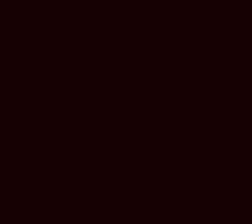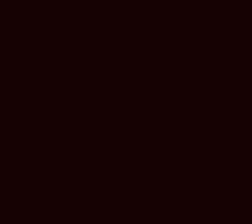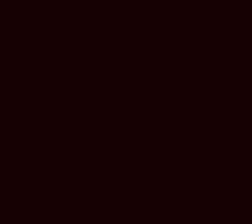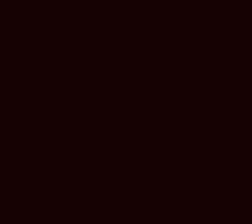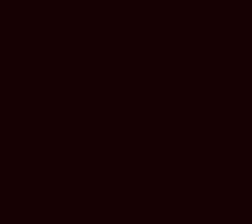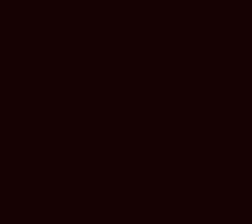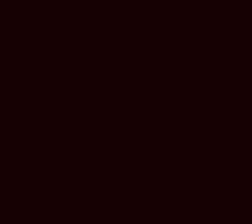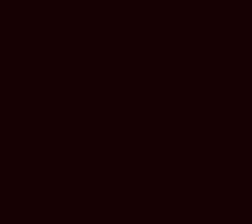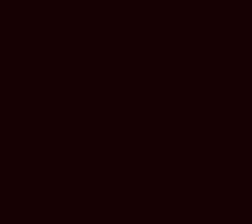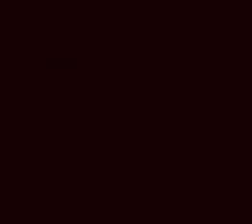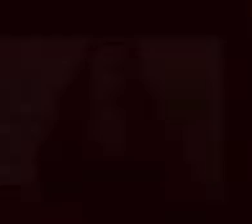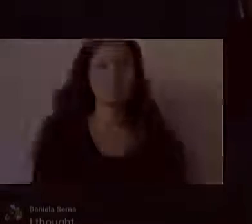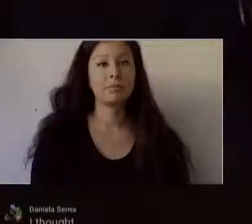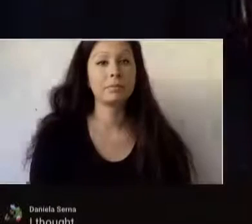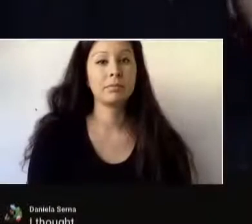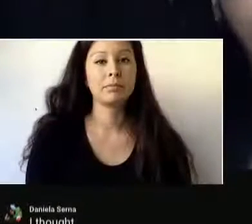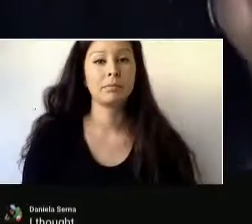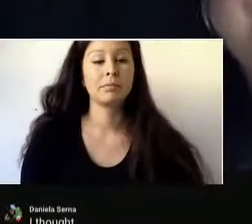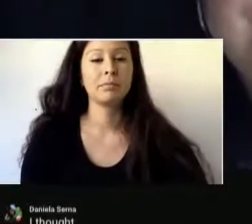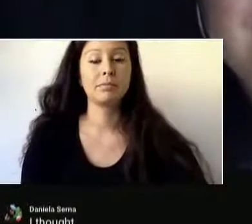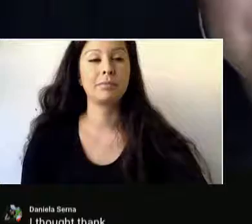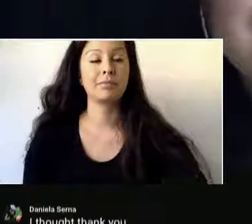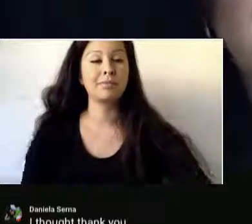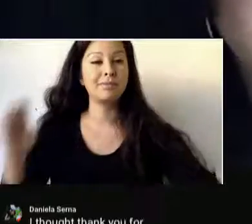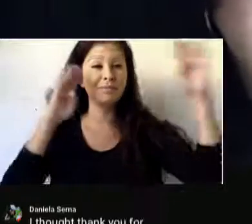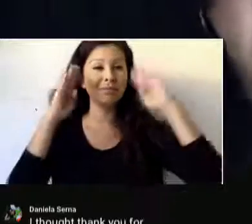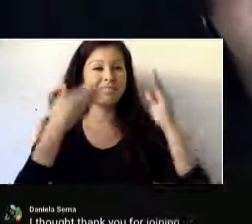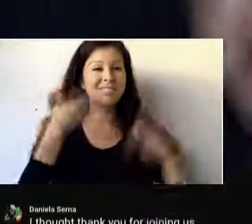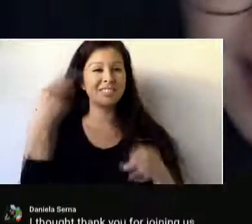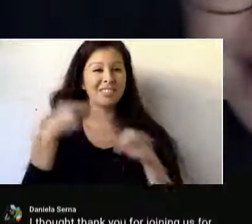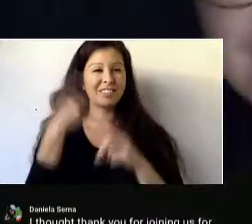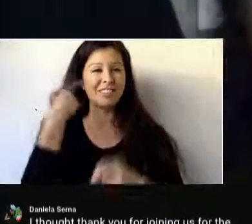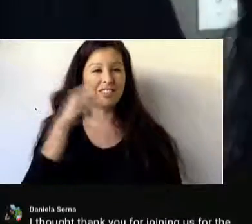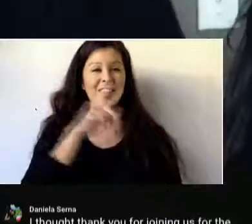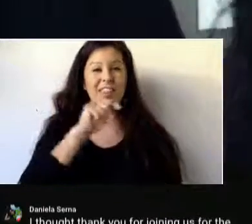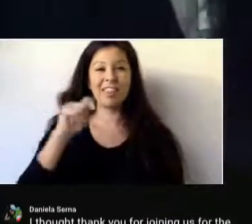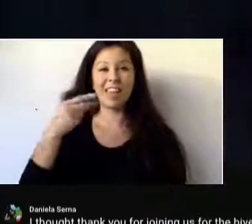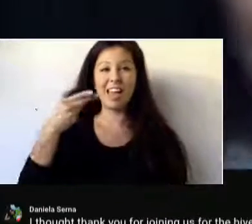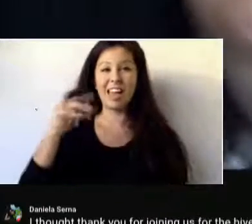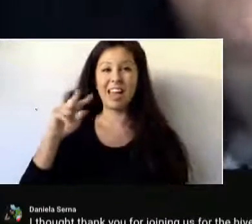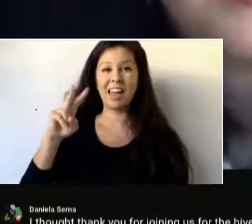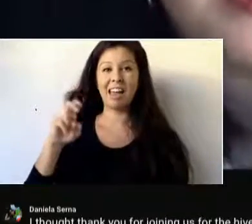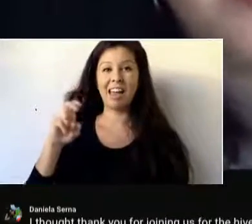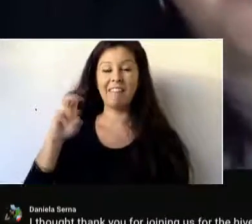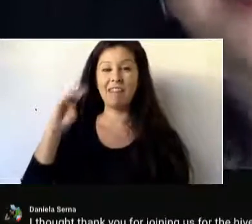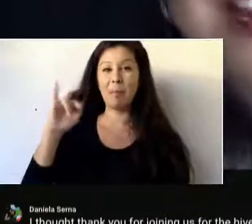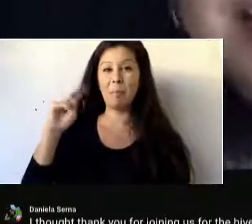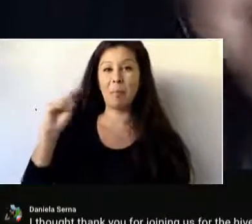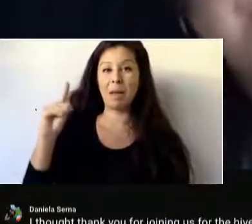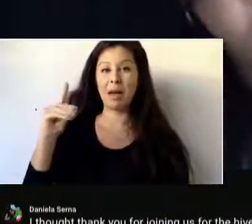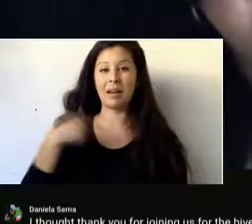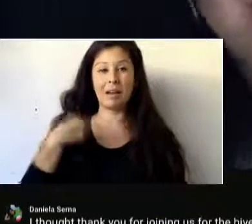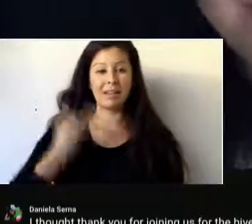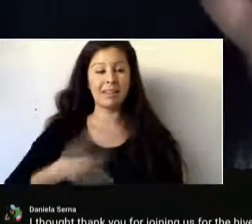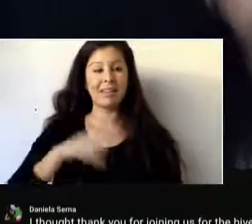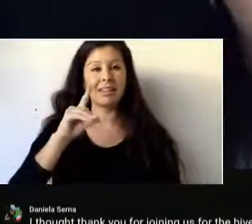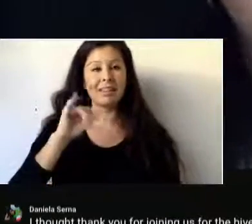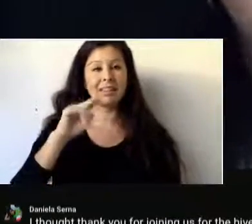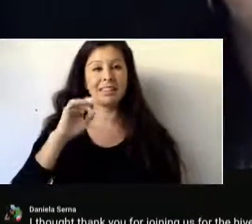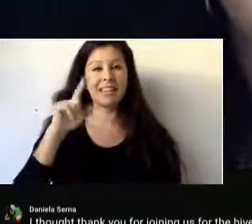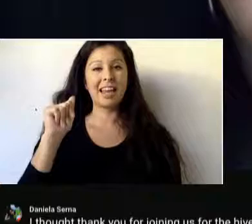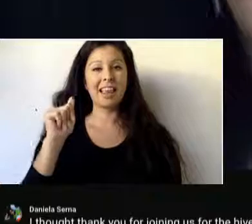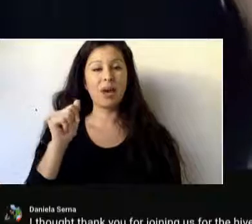Hi, folks. Thank you for joining us for the Hive Mind. I'm Daniela with Open